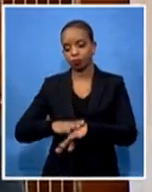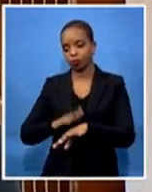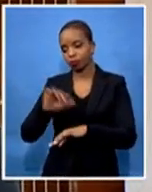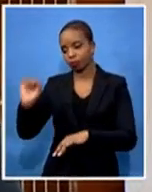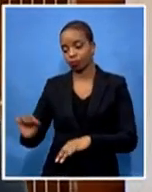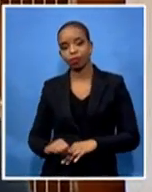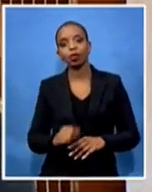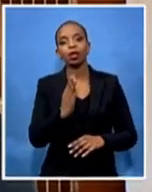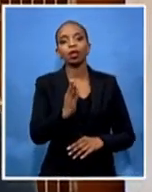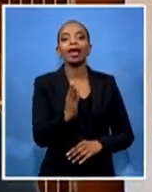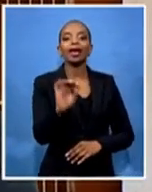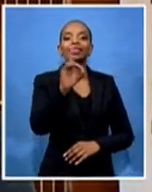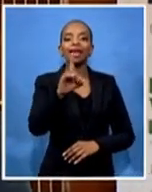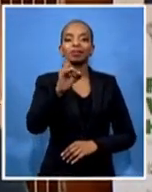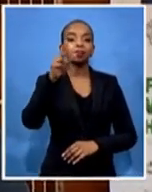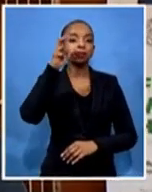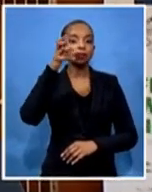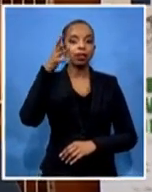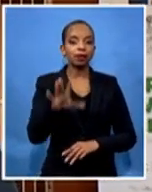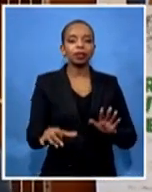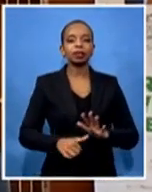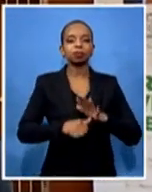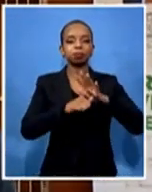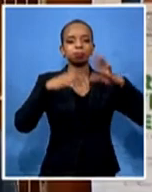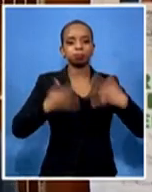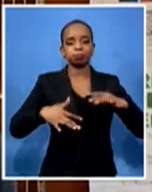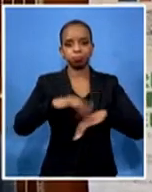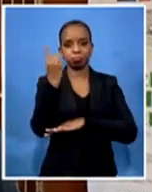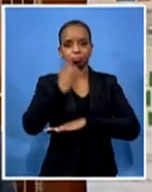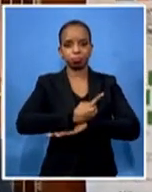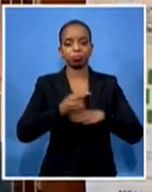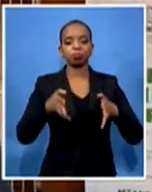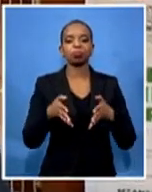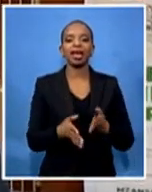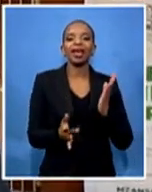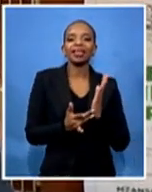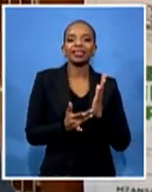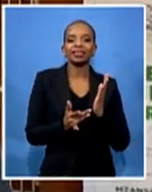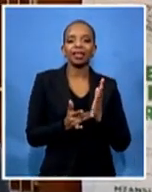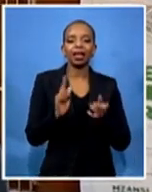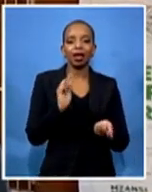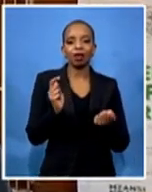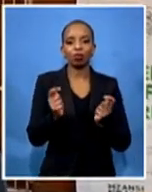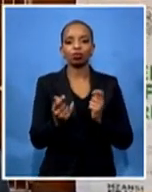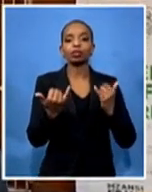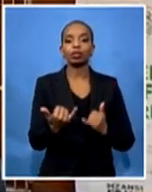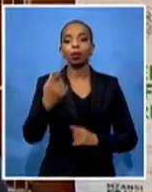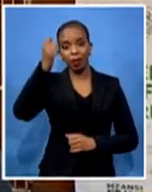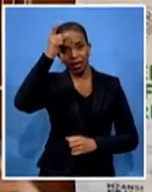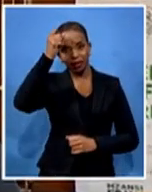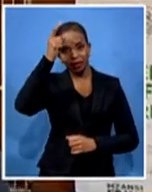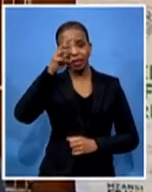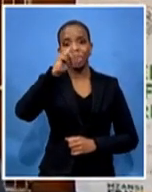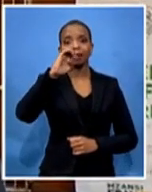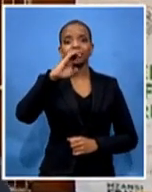migration, digital revolution. Desiree, understand that the MEC for Economic Development and Tourism, Environmental Affairs in the province,